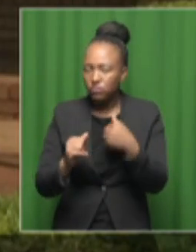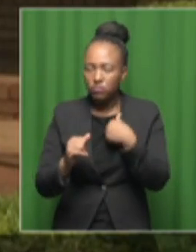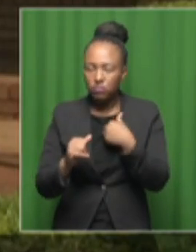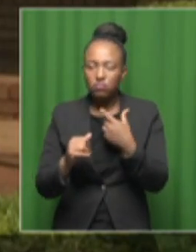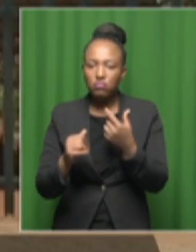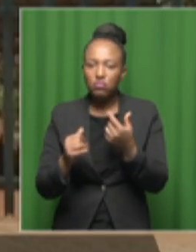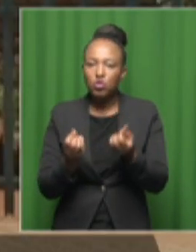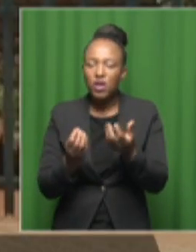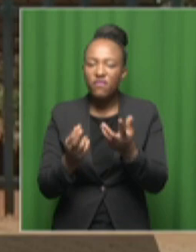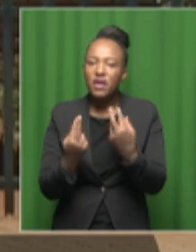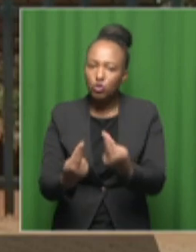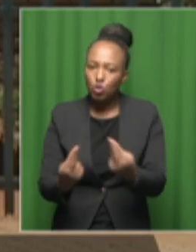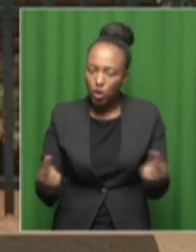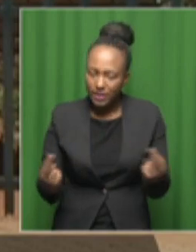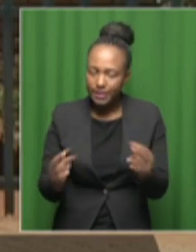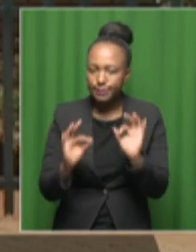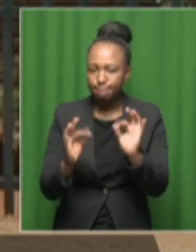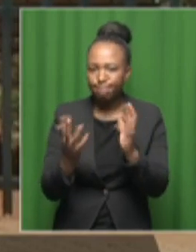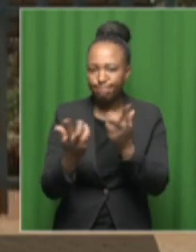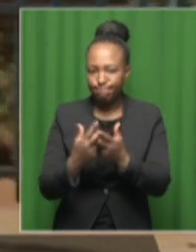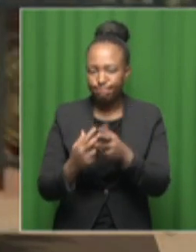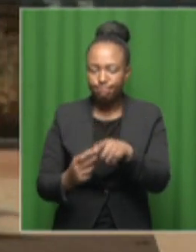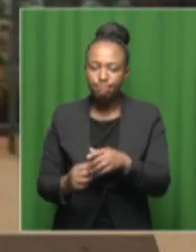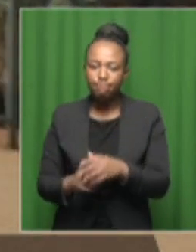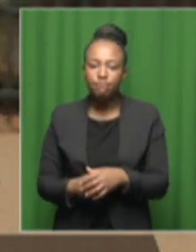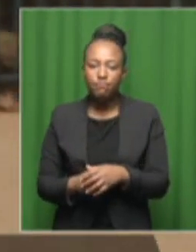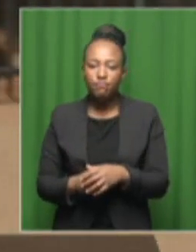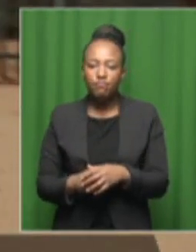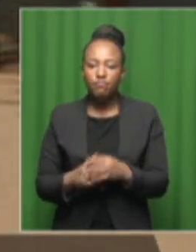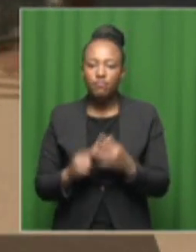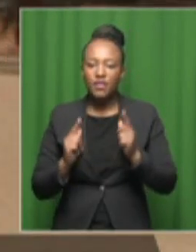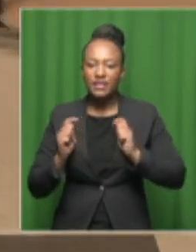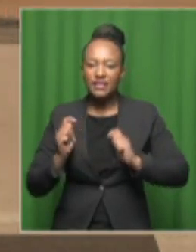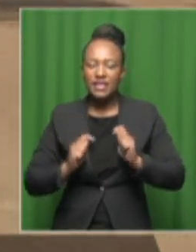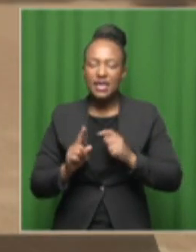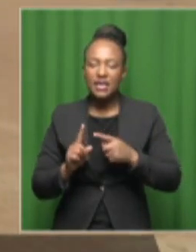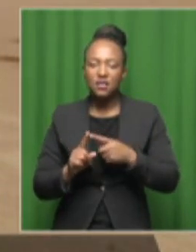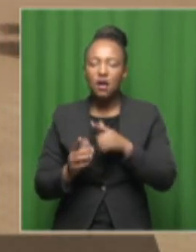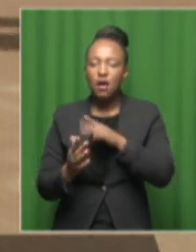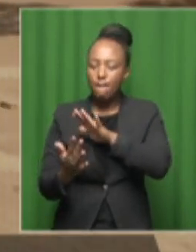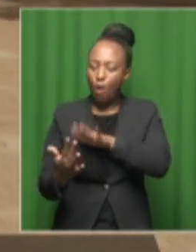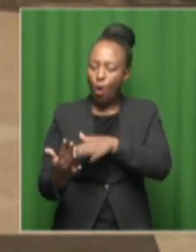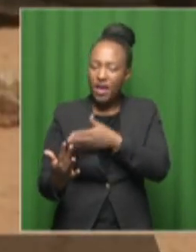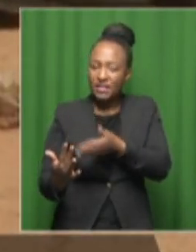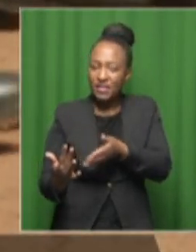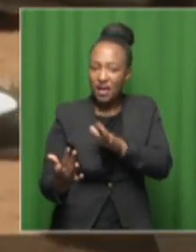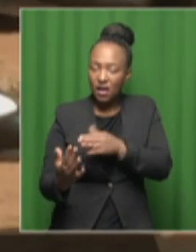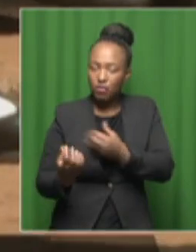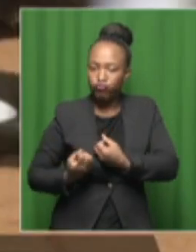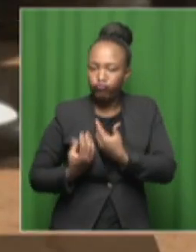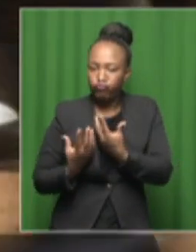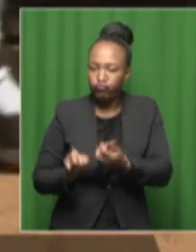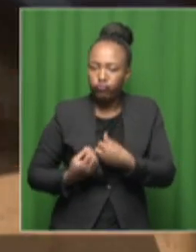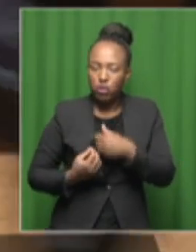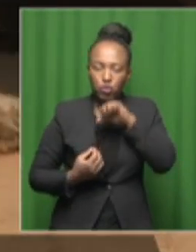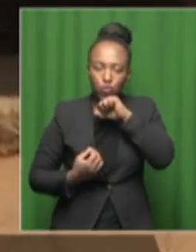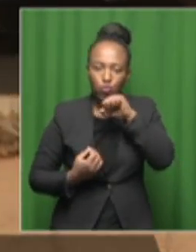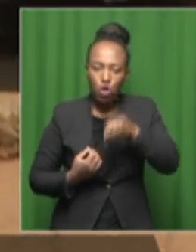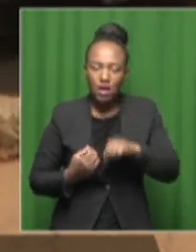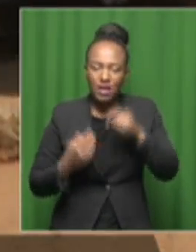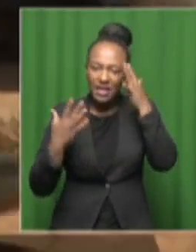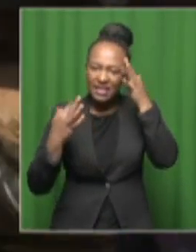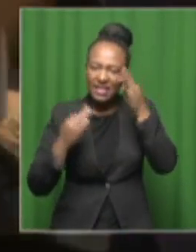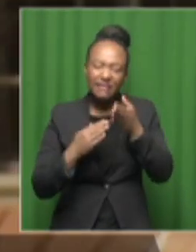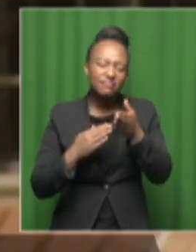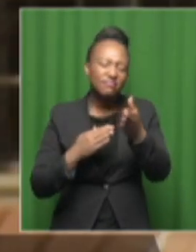the necessary resources. Aside from numbers, the teenager enjoys rhythm and poetry music. She is still deciding on which career path